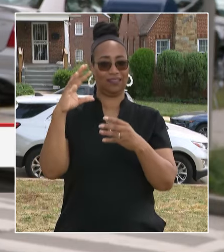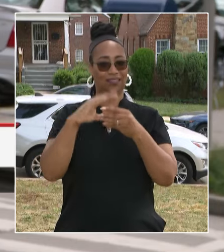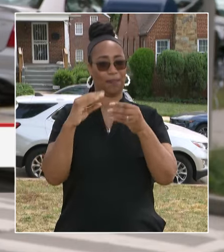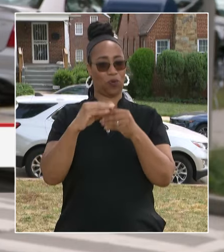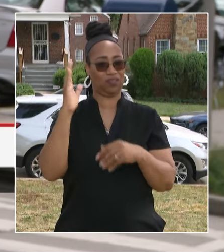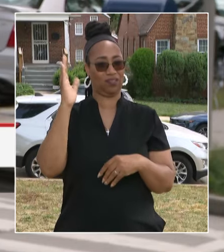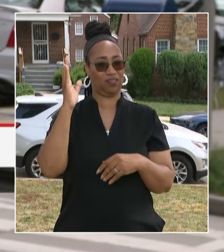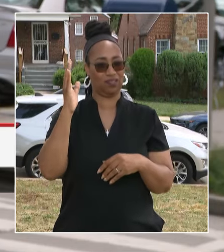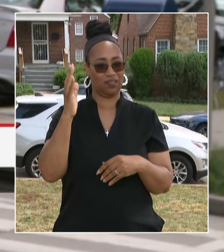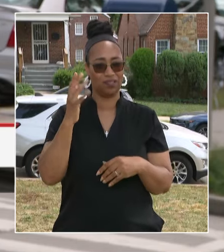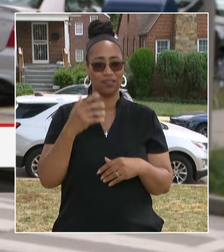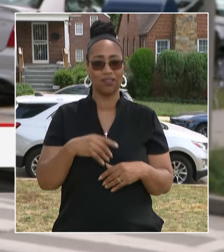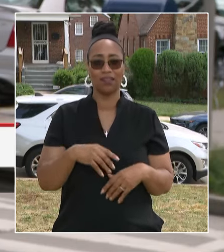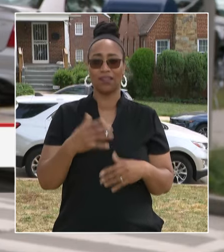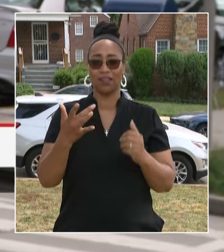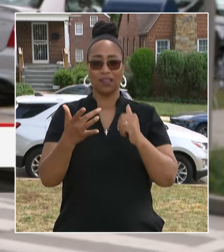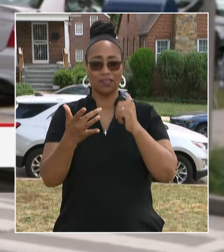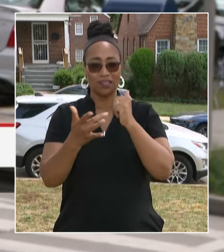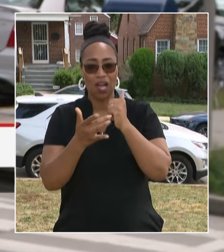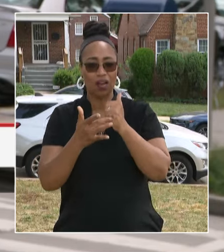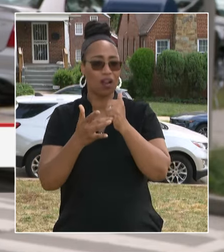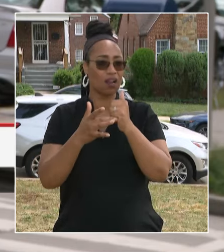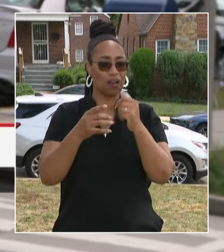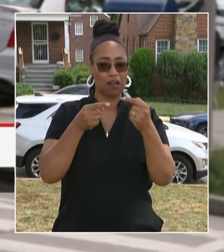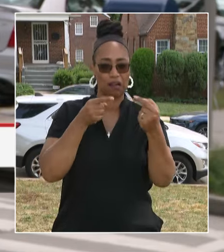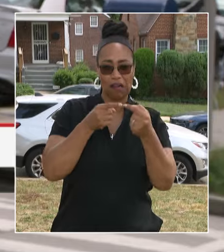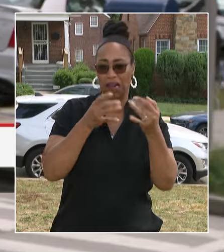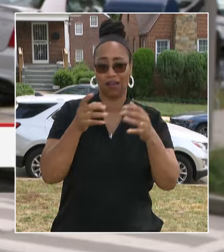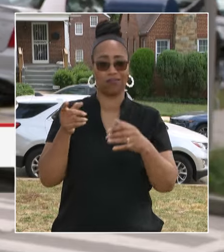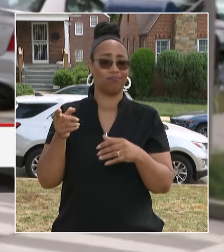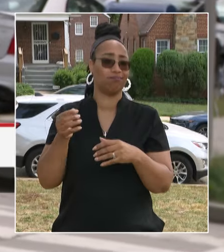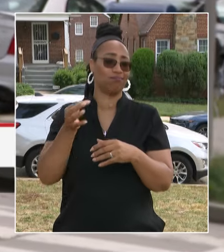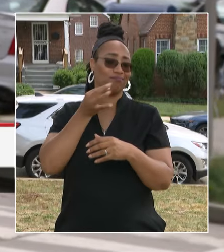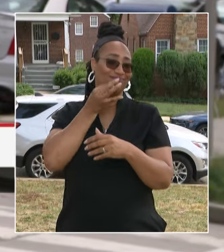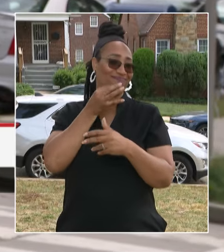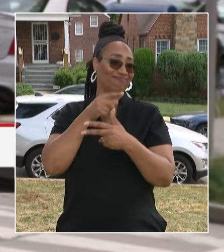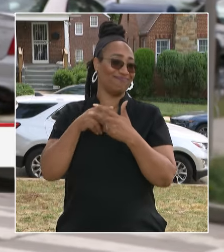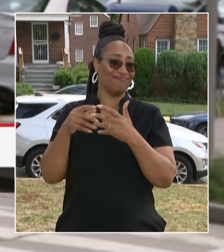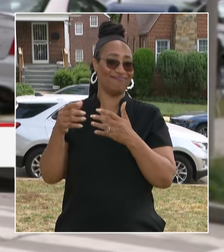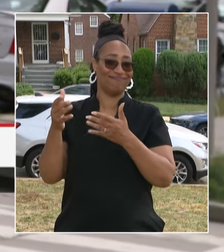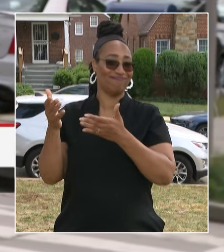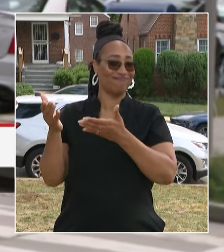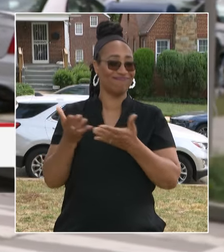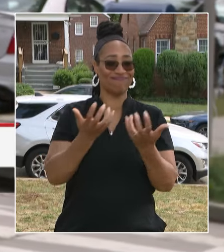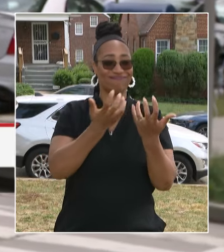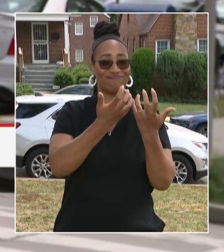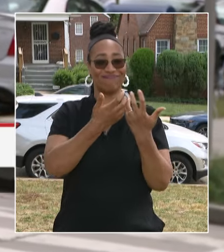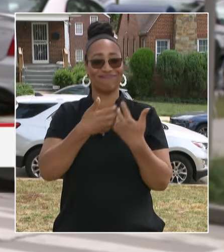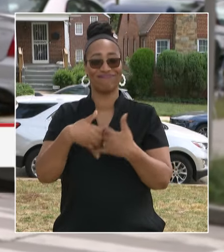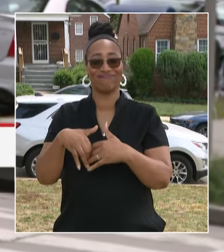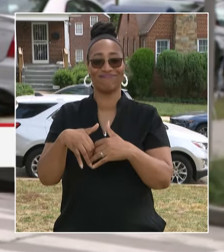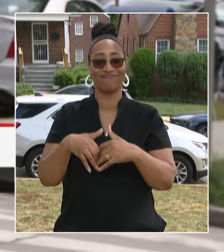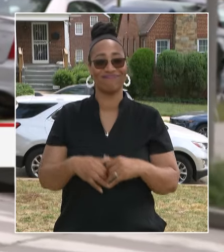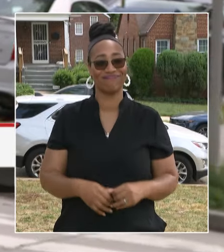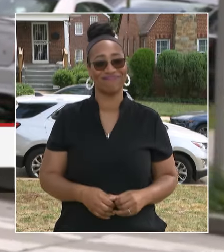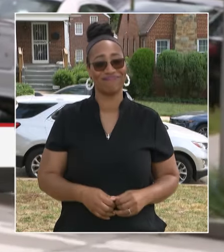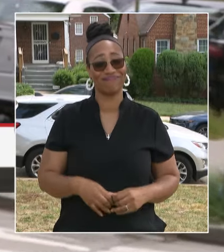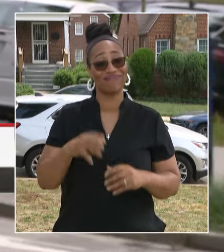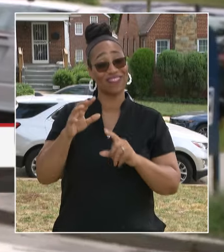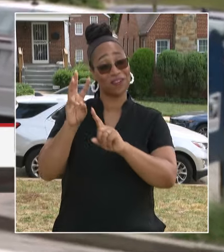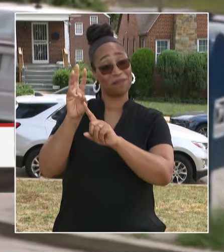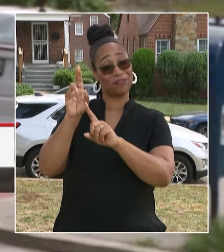helped. But ever since then, I've learned more and more about William Spaulding. And I think